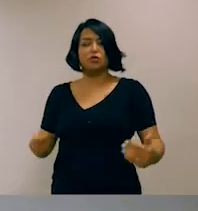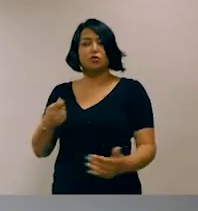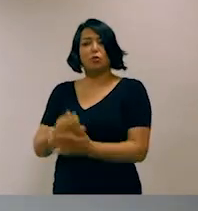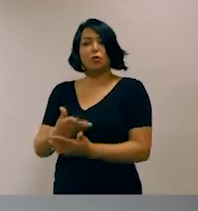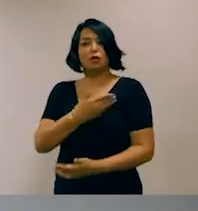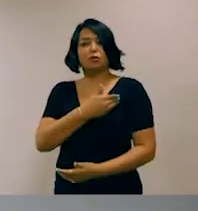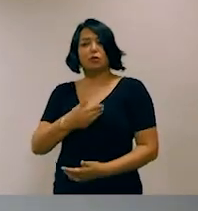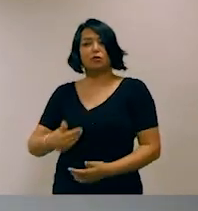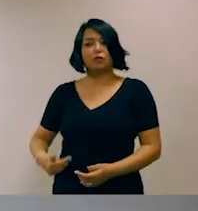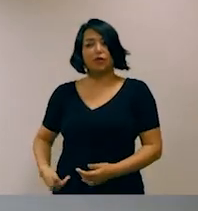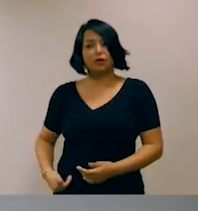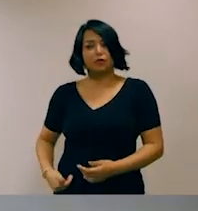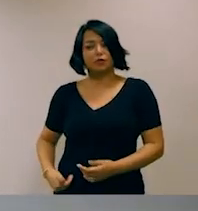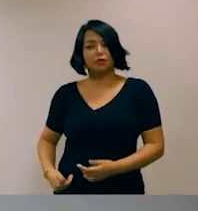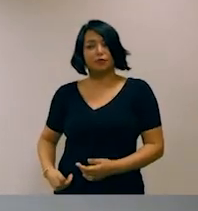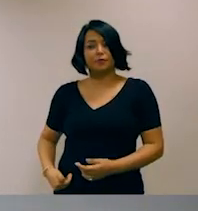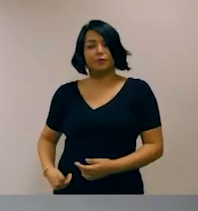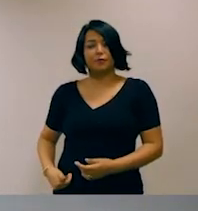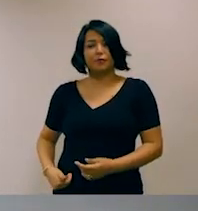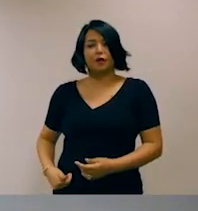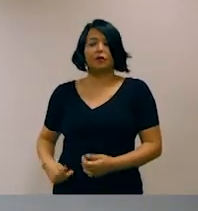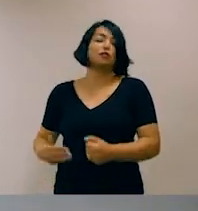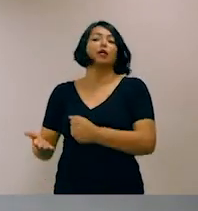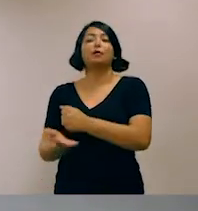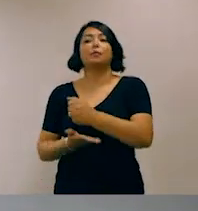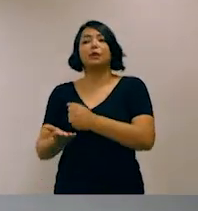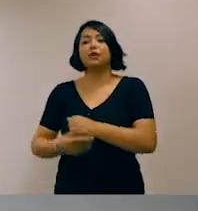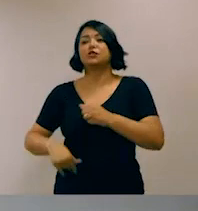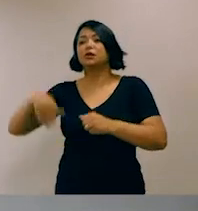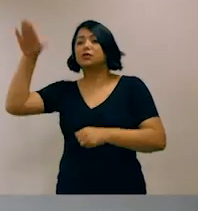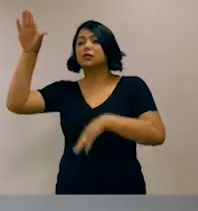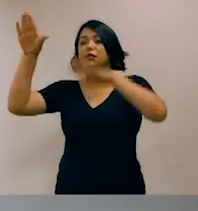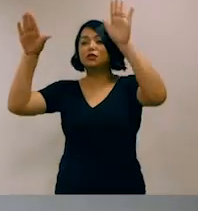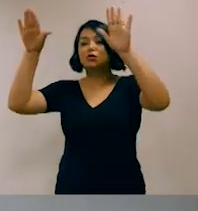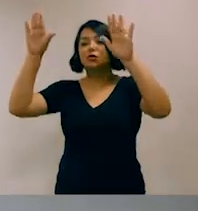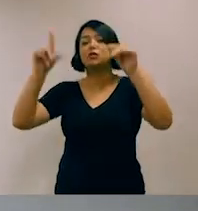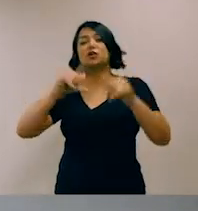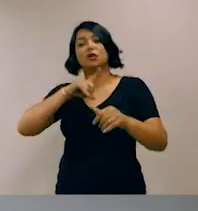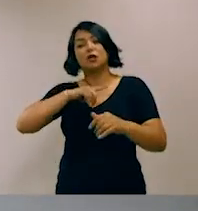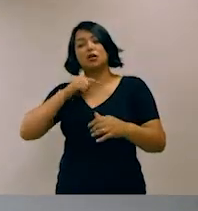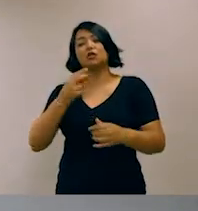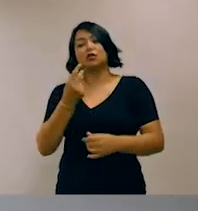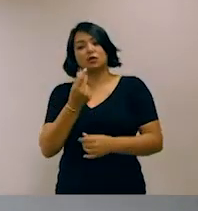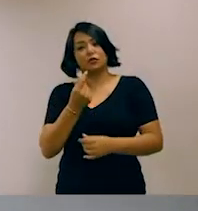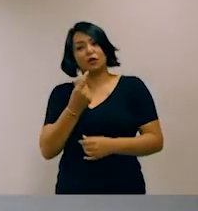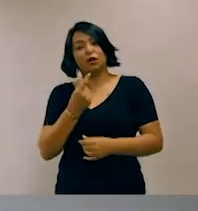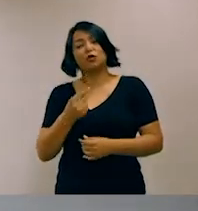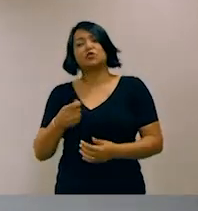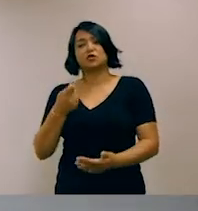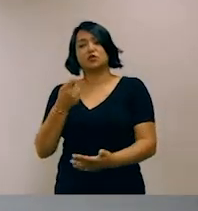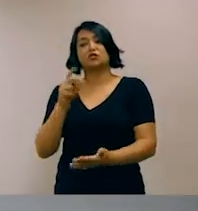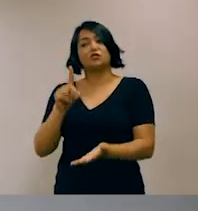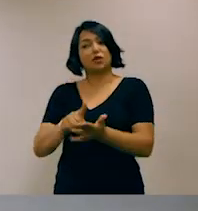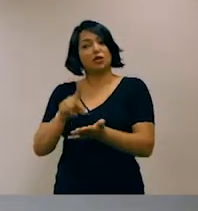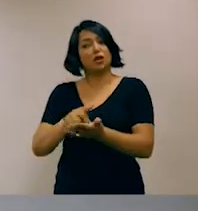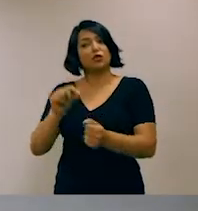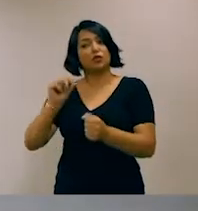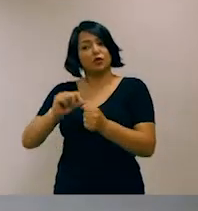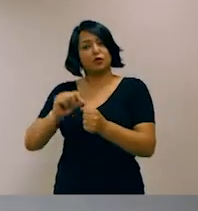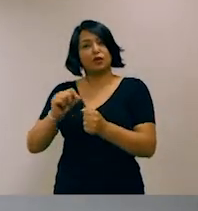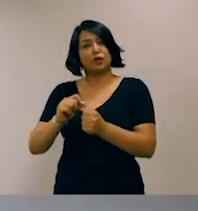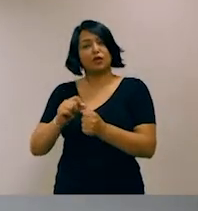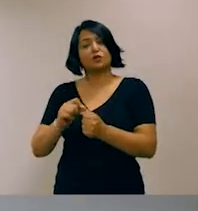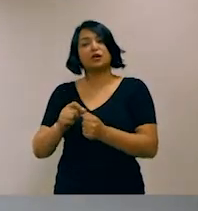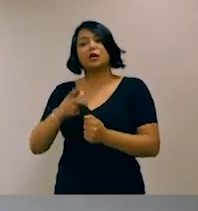category. So I have that in my base of bidding processes, the prices that were effectively carried out,